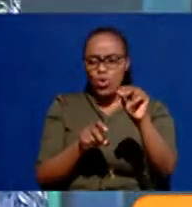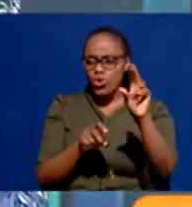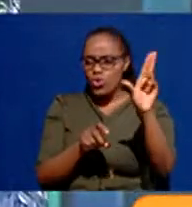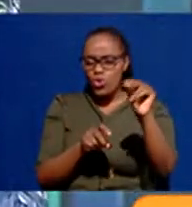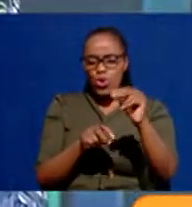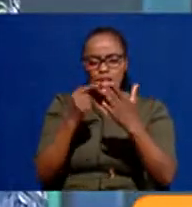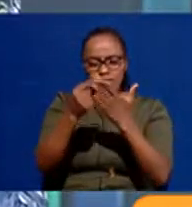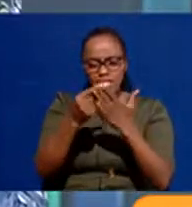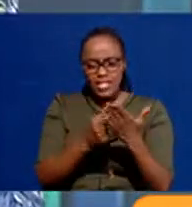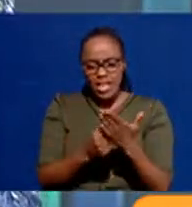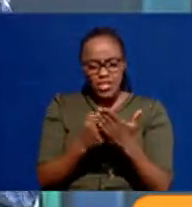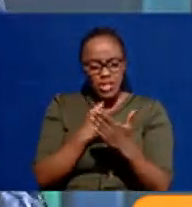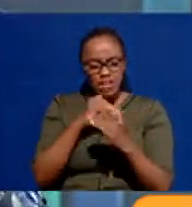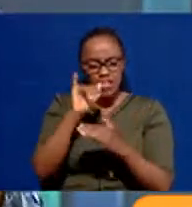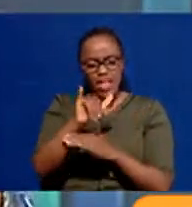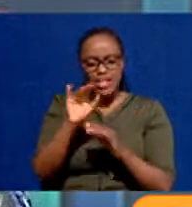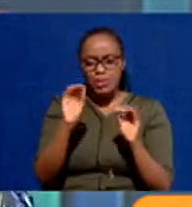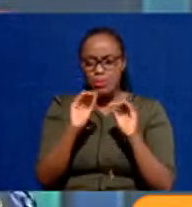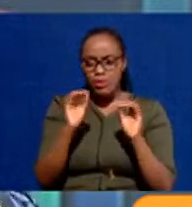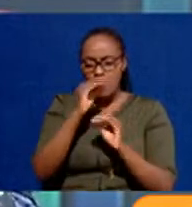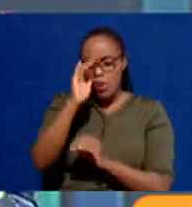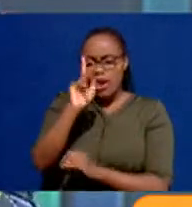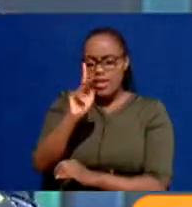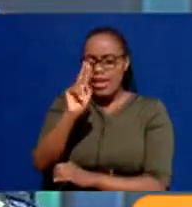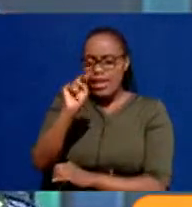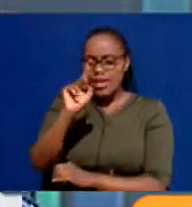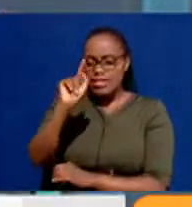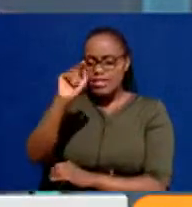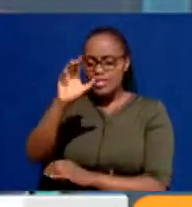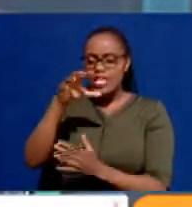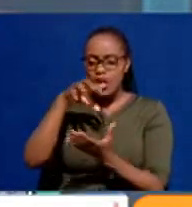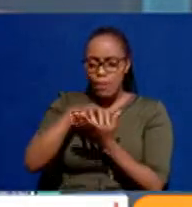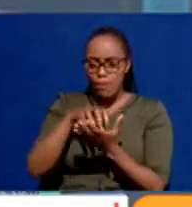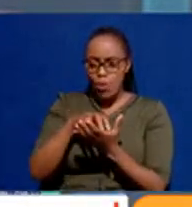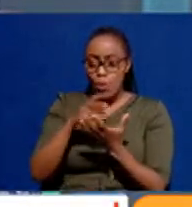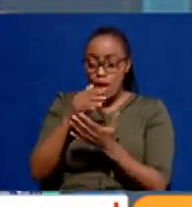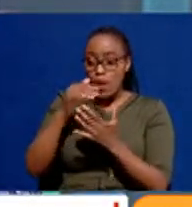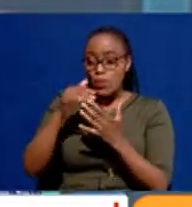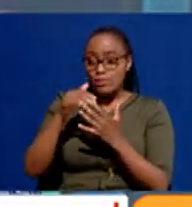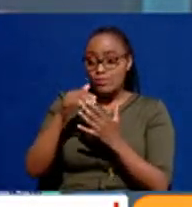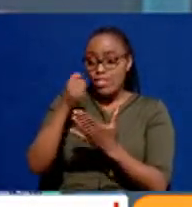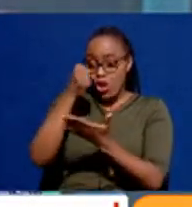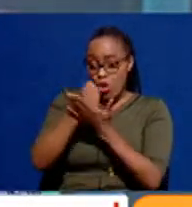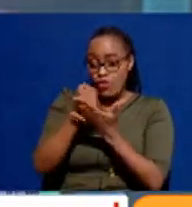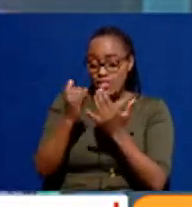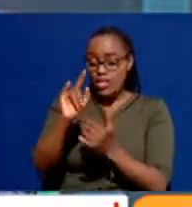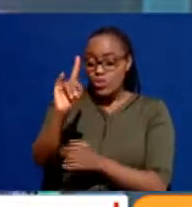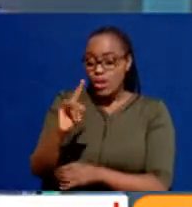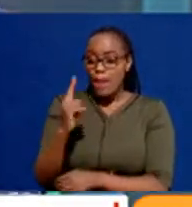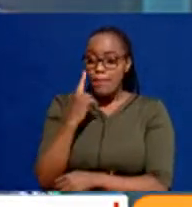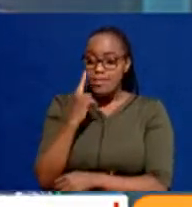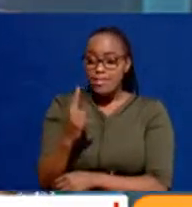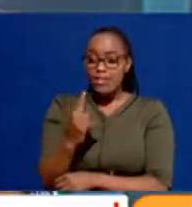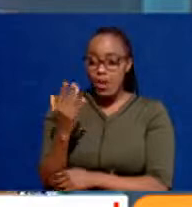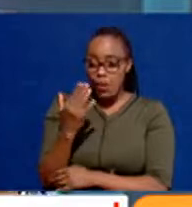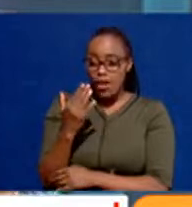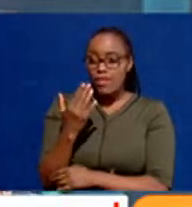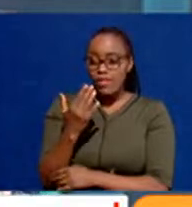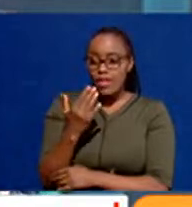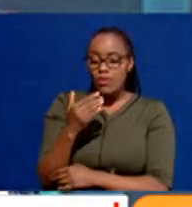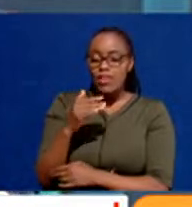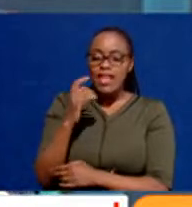No, there's no discussion as that. Reason being, KNTC, where we are situated, Wahiga, you could come and see, we are in the middle of